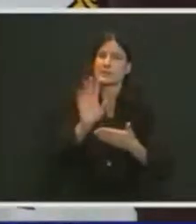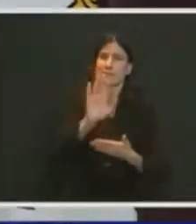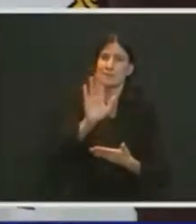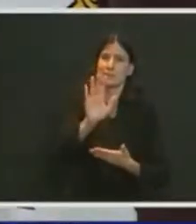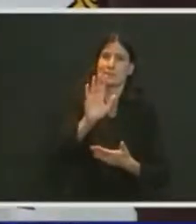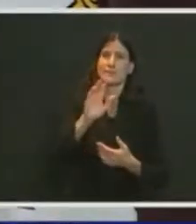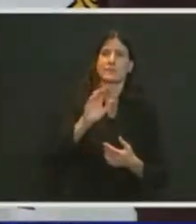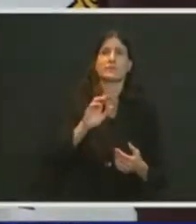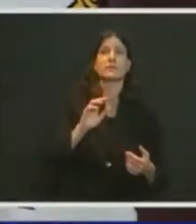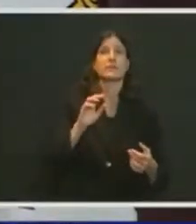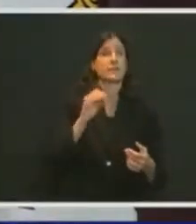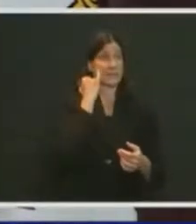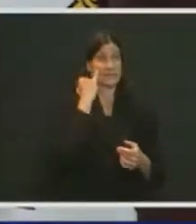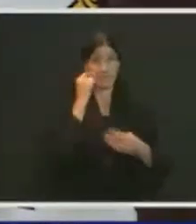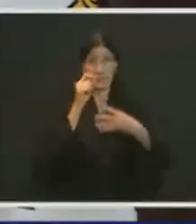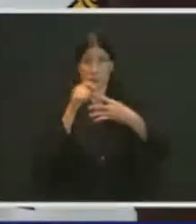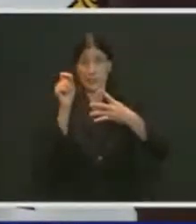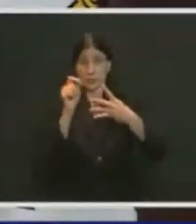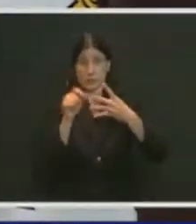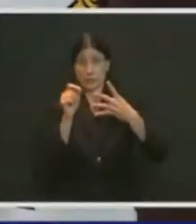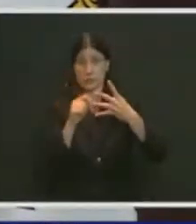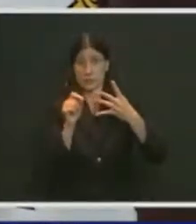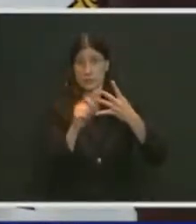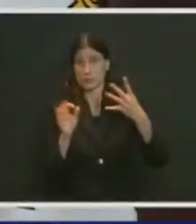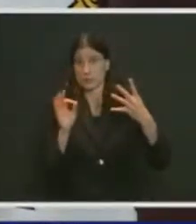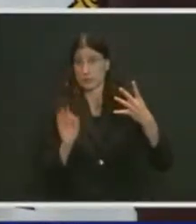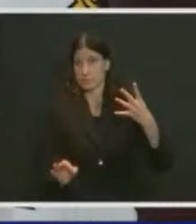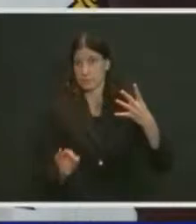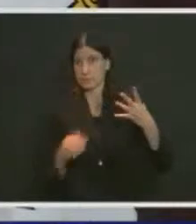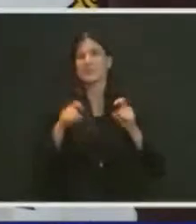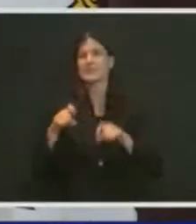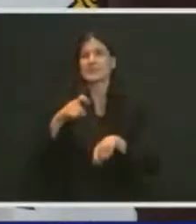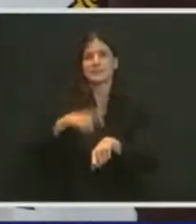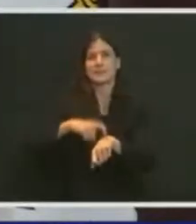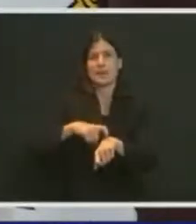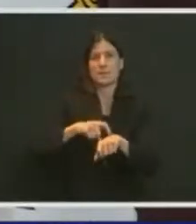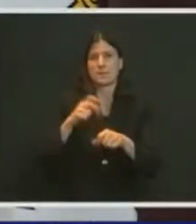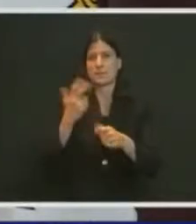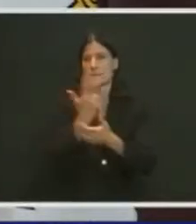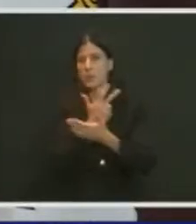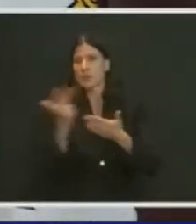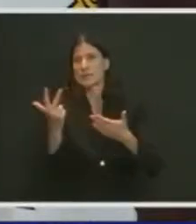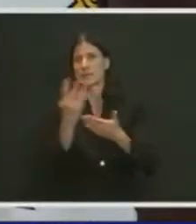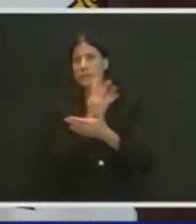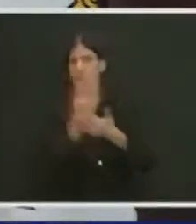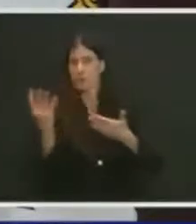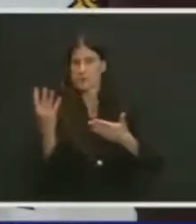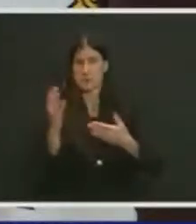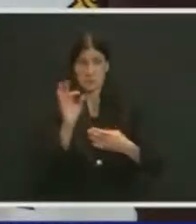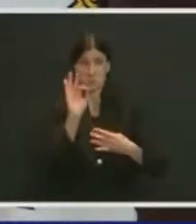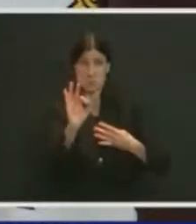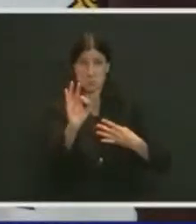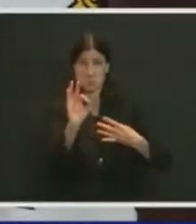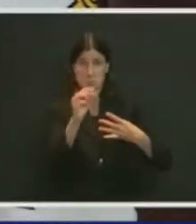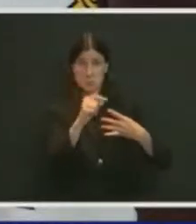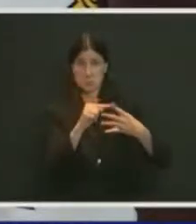of the changes you're making in order to know the effect of the changes